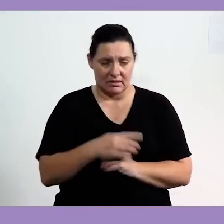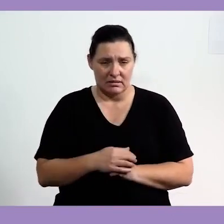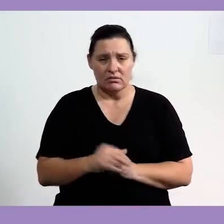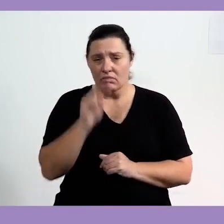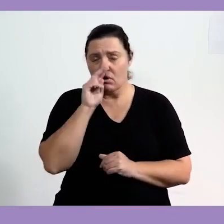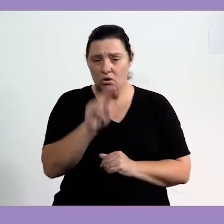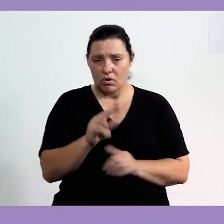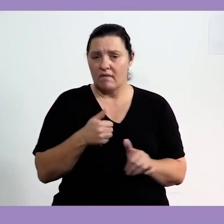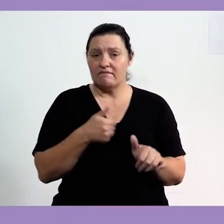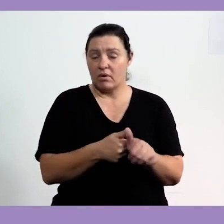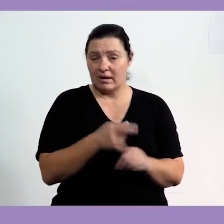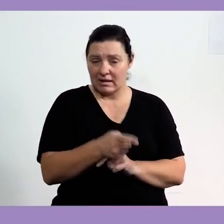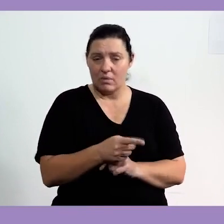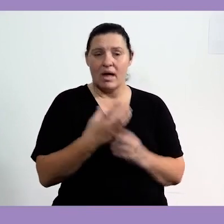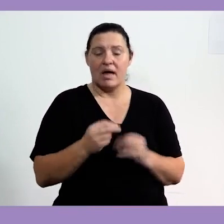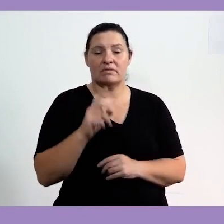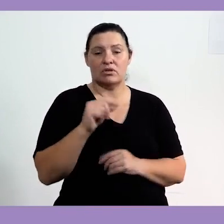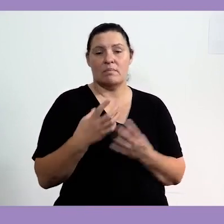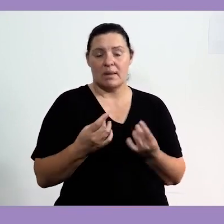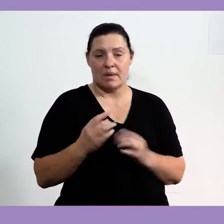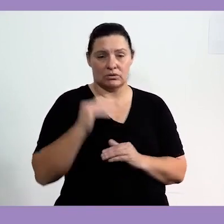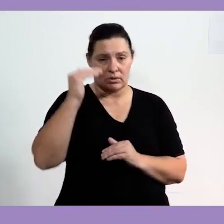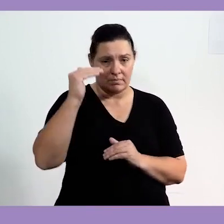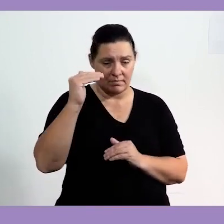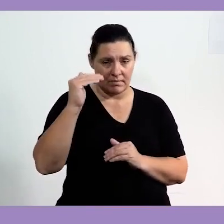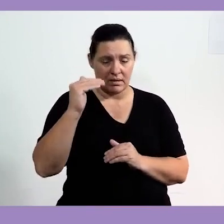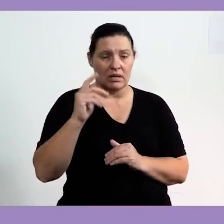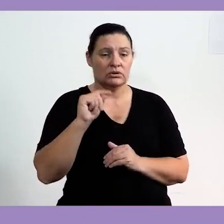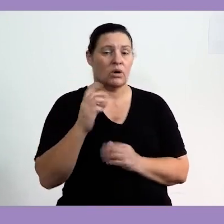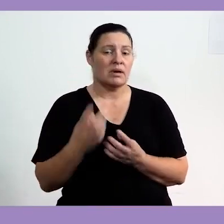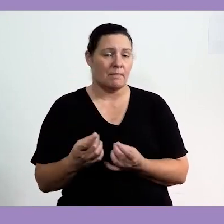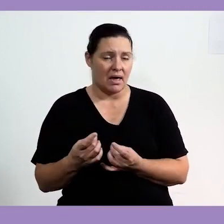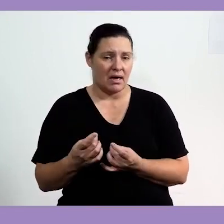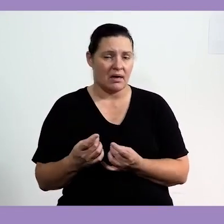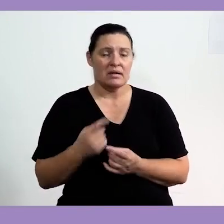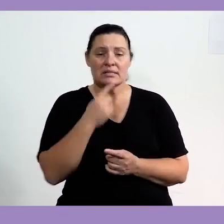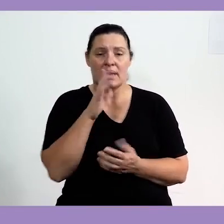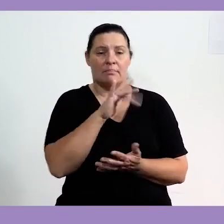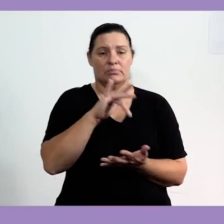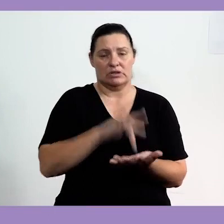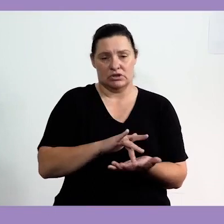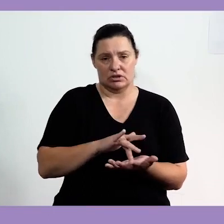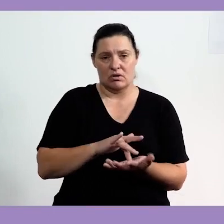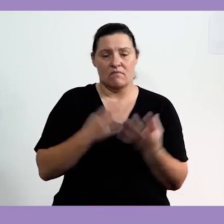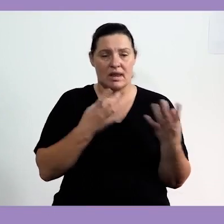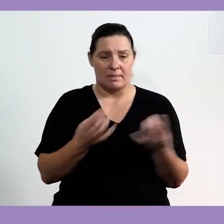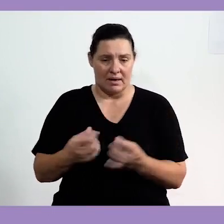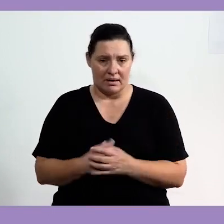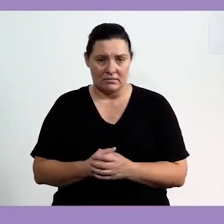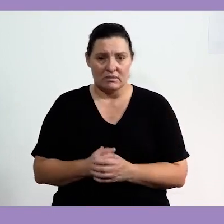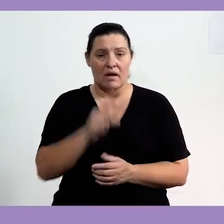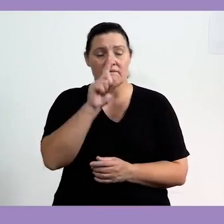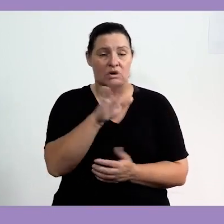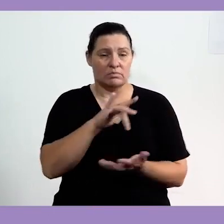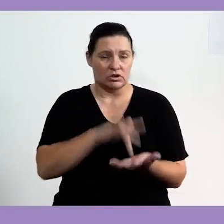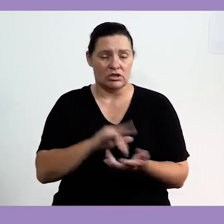table. So looking at the following table, we have the term number at the top. Remember, the term number just speaks to the position of the